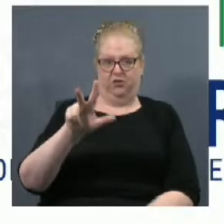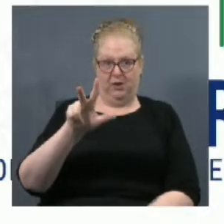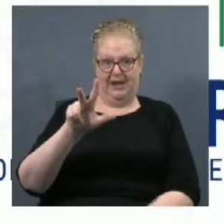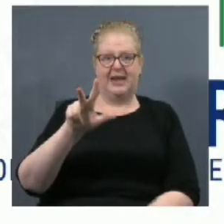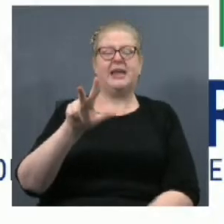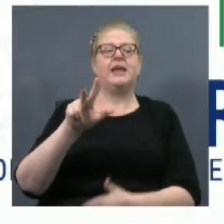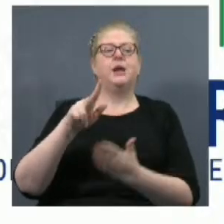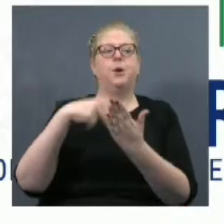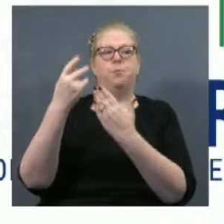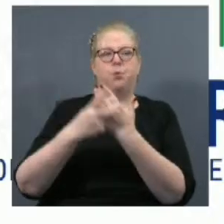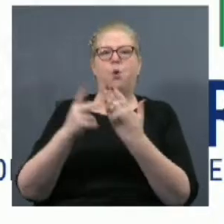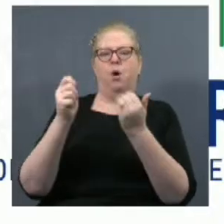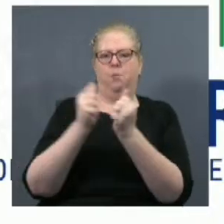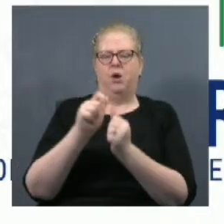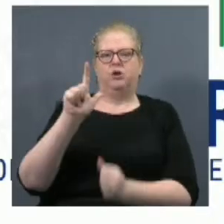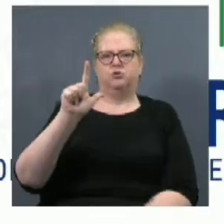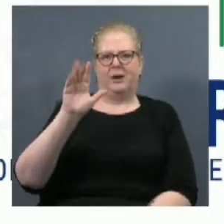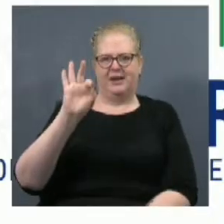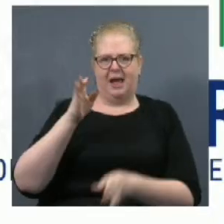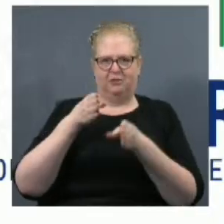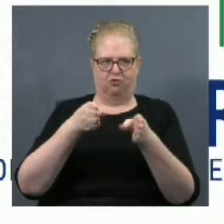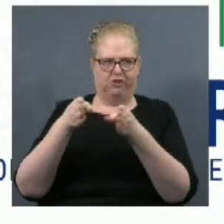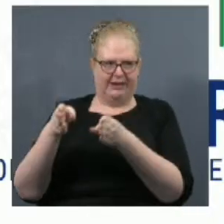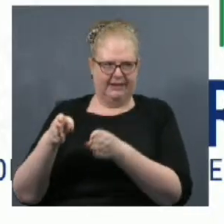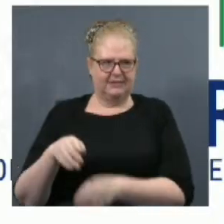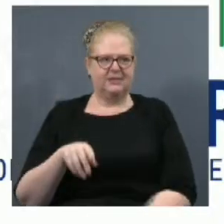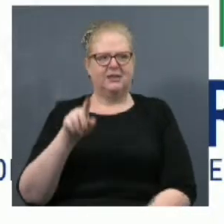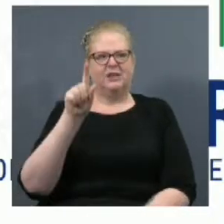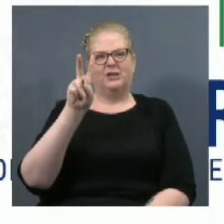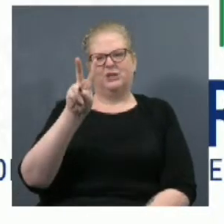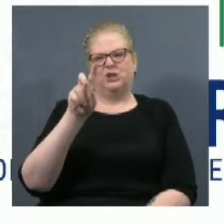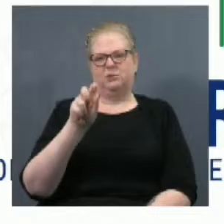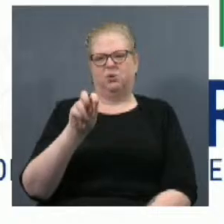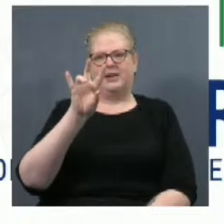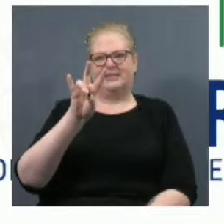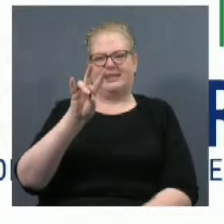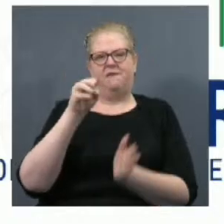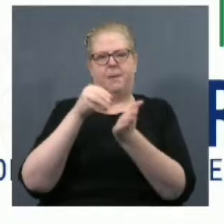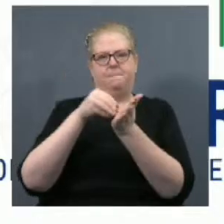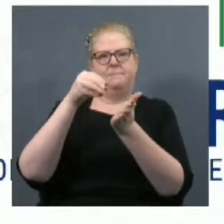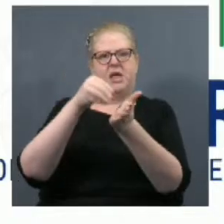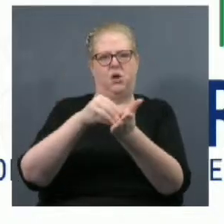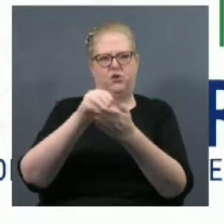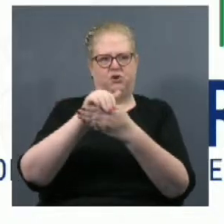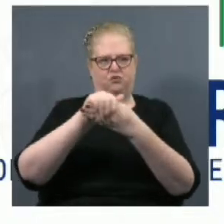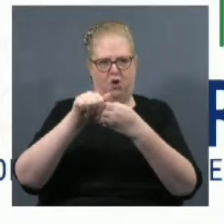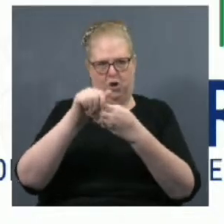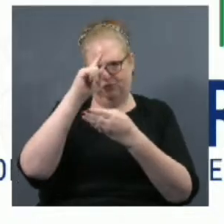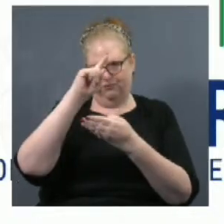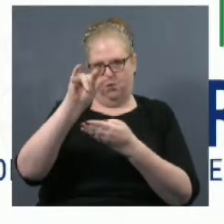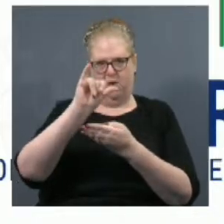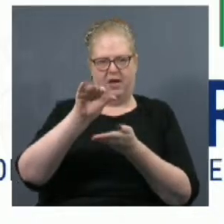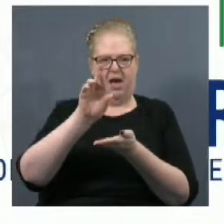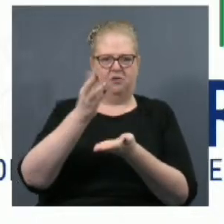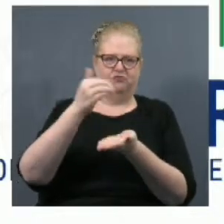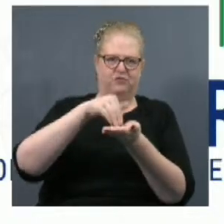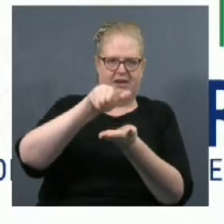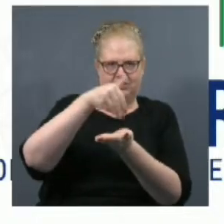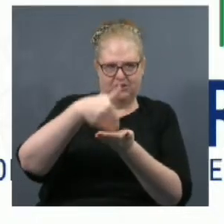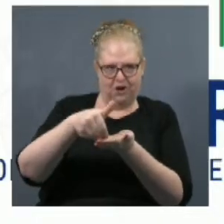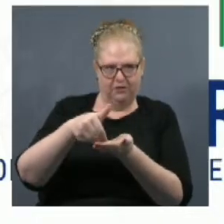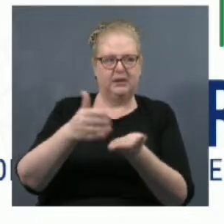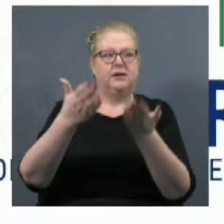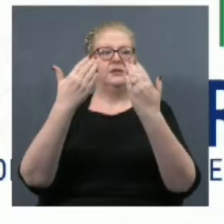approximately 29 streets and about $2.7 million in resurfacing monies. The second contract was for 24